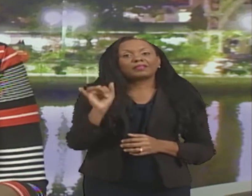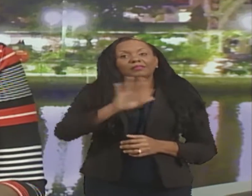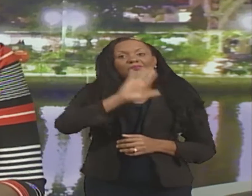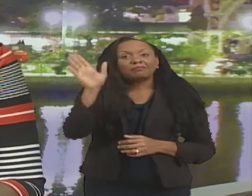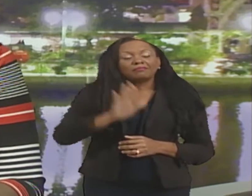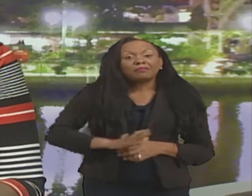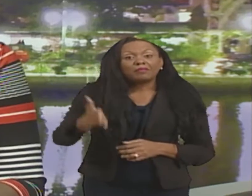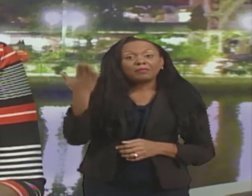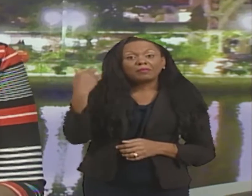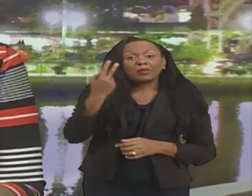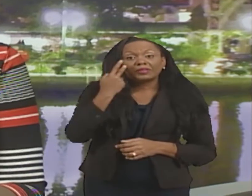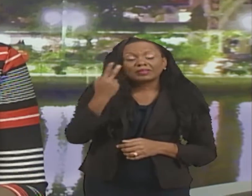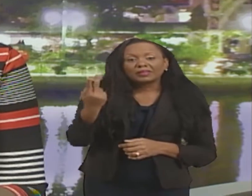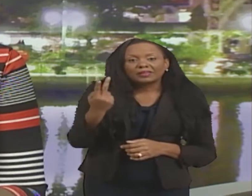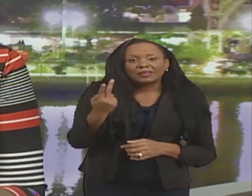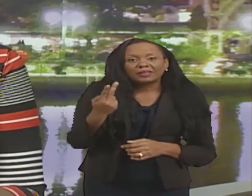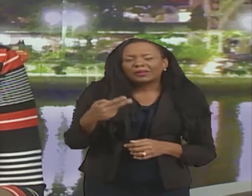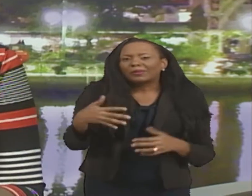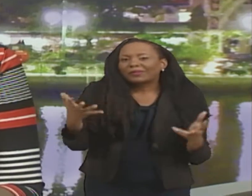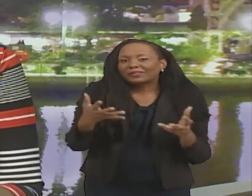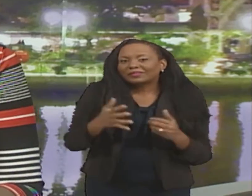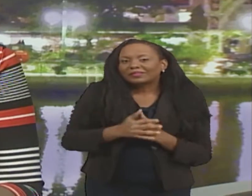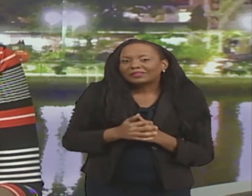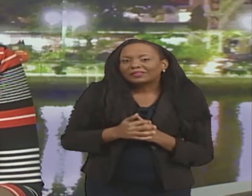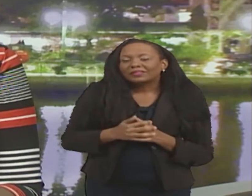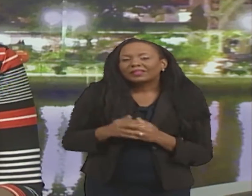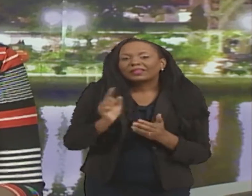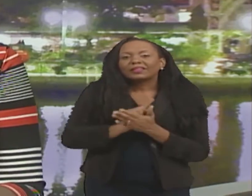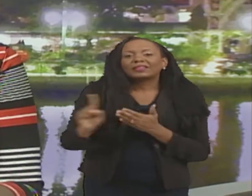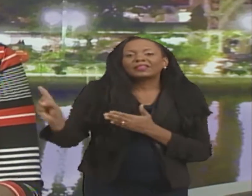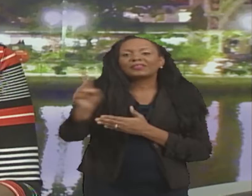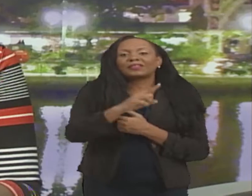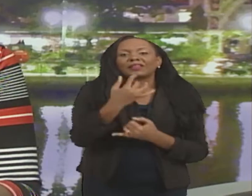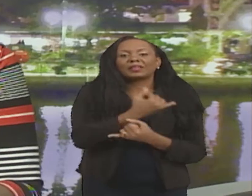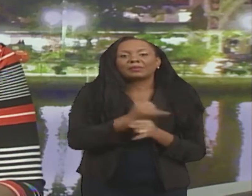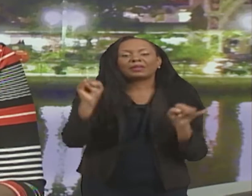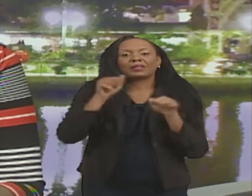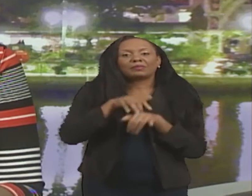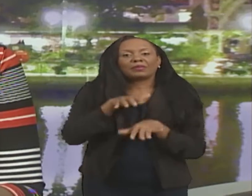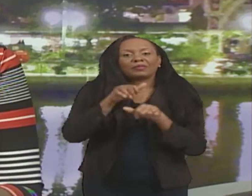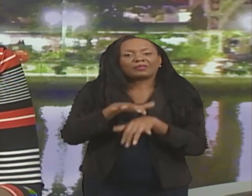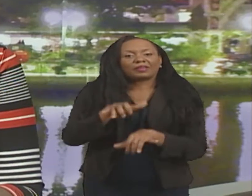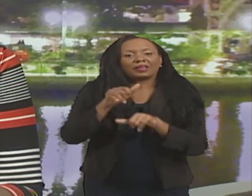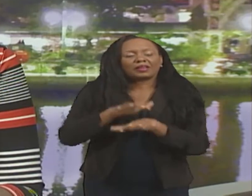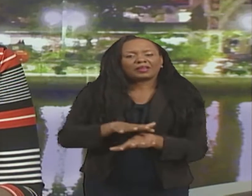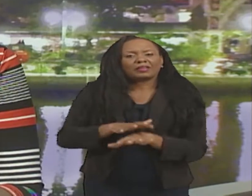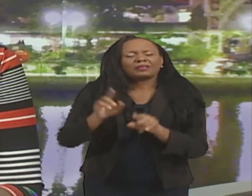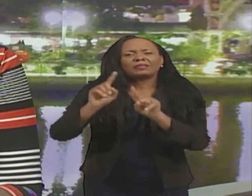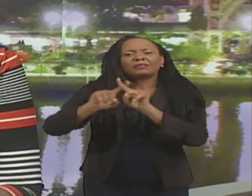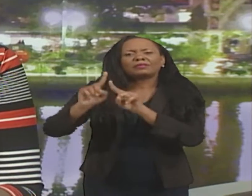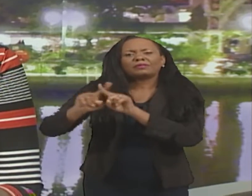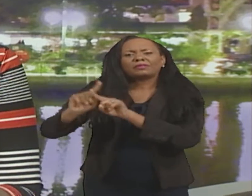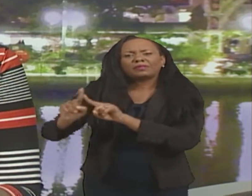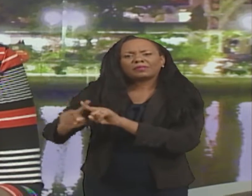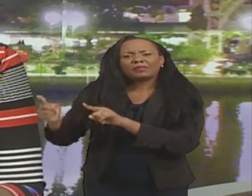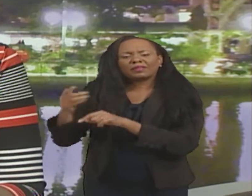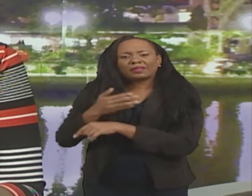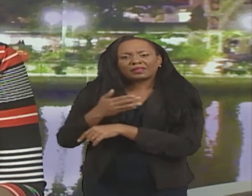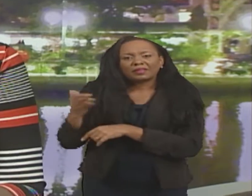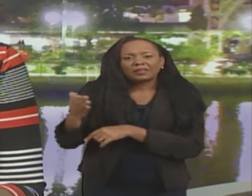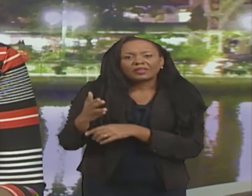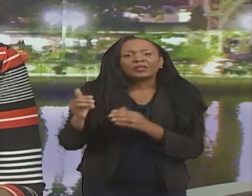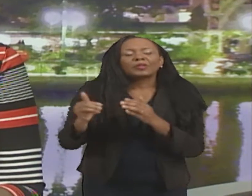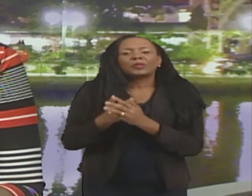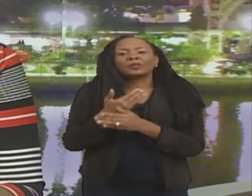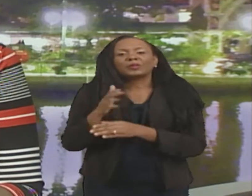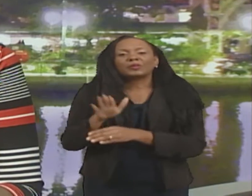seen before. That's what Barbadians are being promised of next week's Independence Parade, which will have several new features,